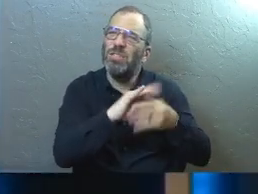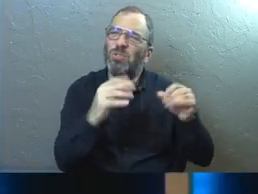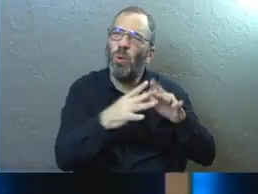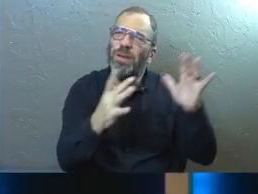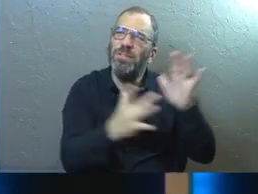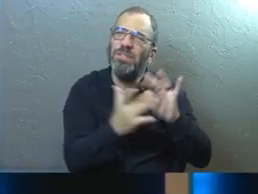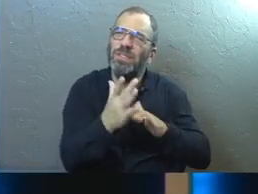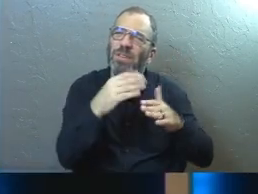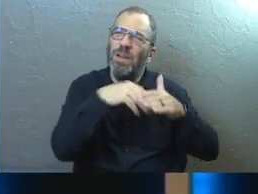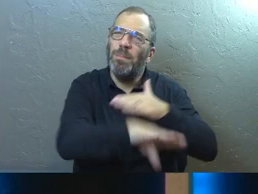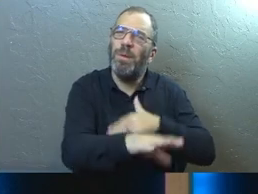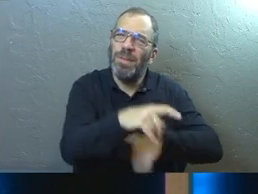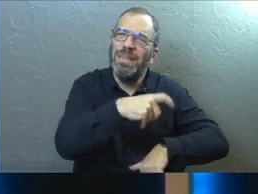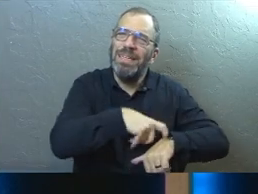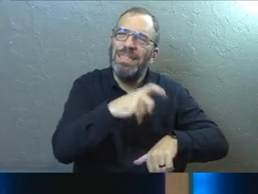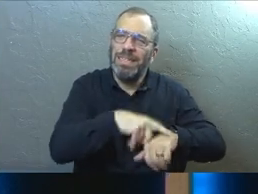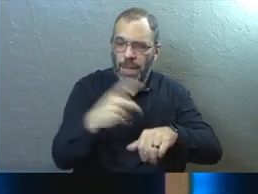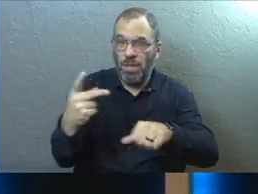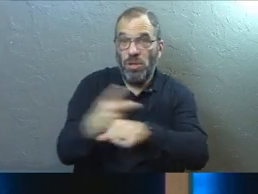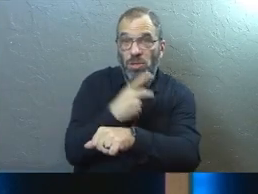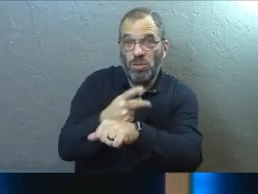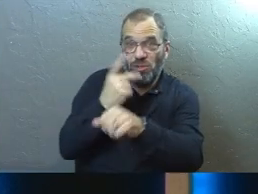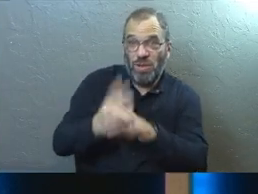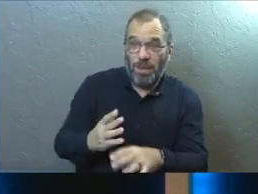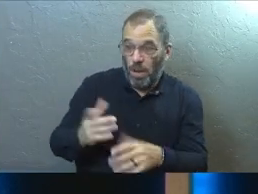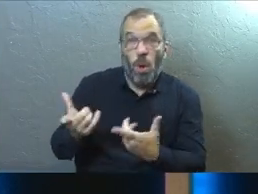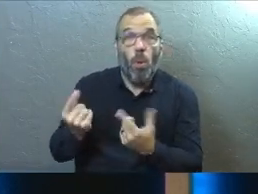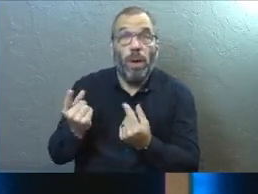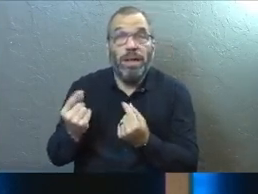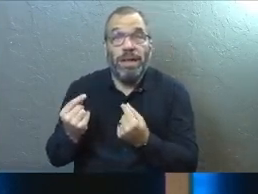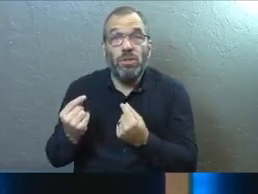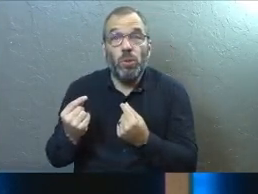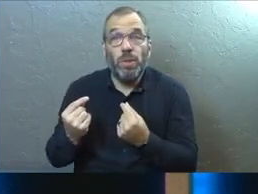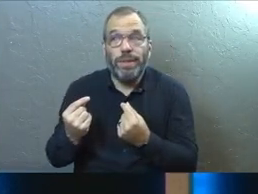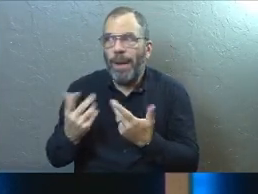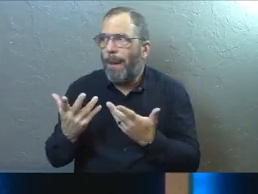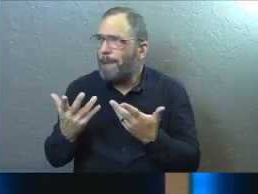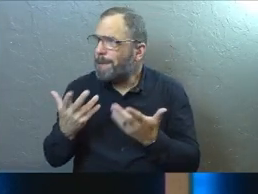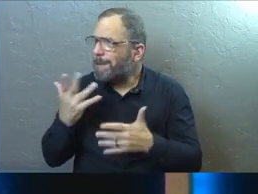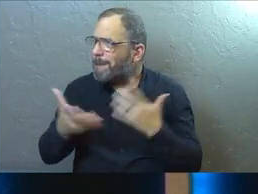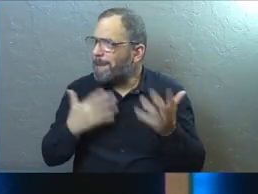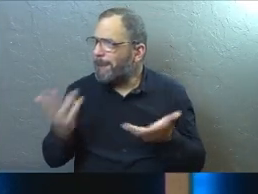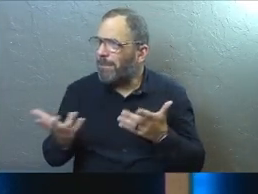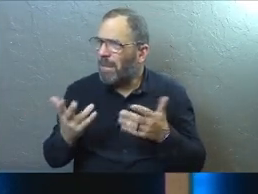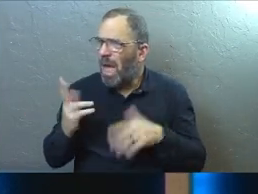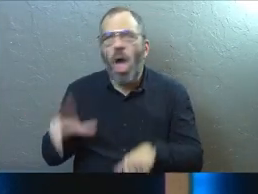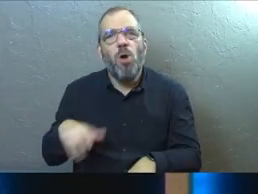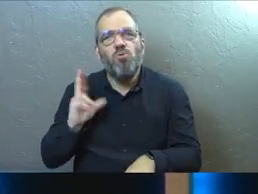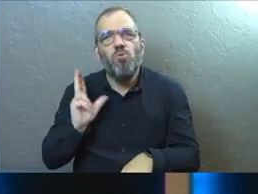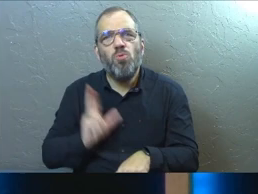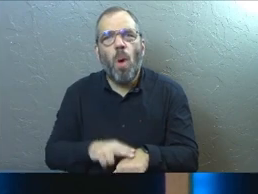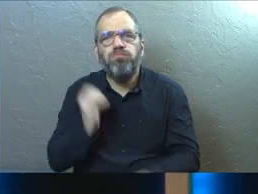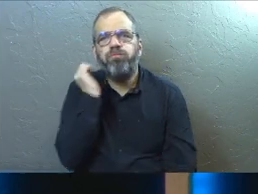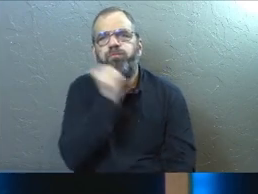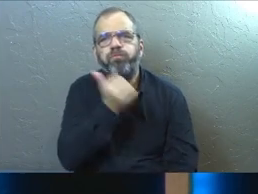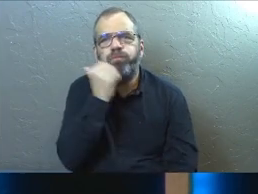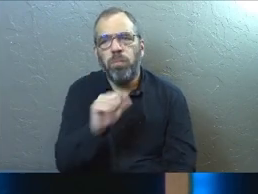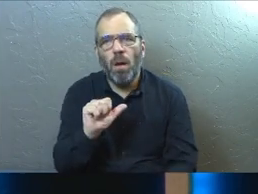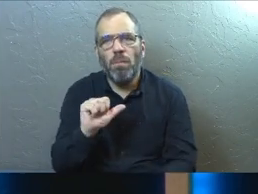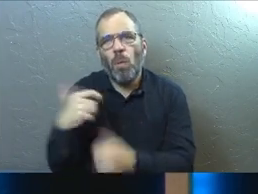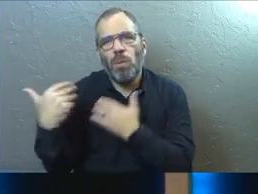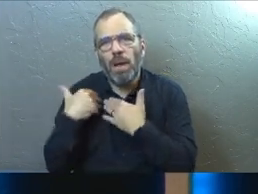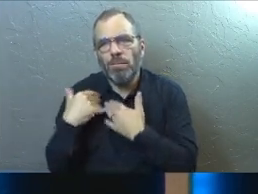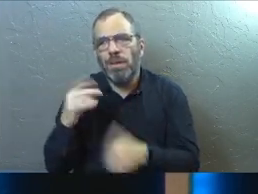of Jesus. We see this little moment where there's shepherds, and this is what they're doing. This is a normal aspect of the job